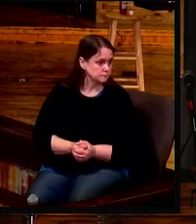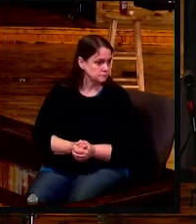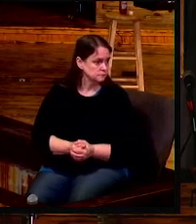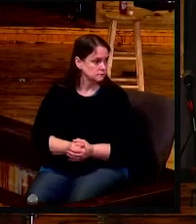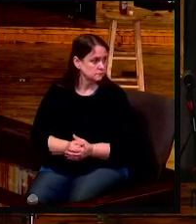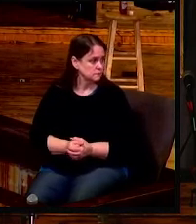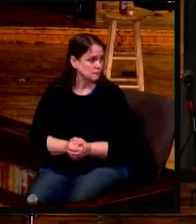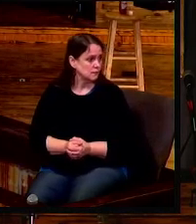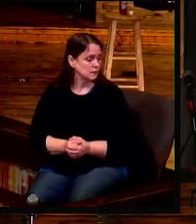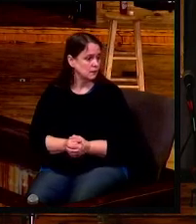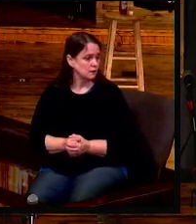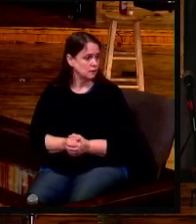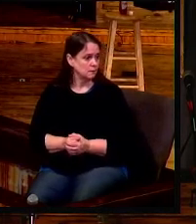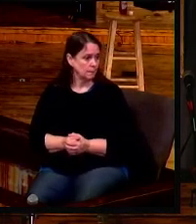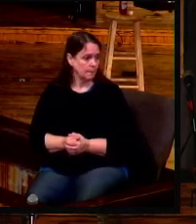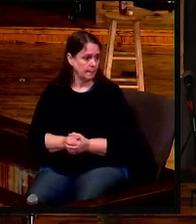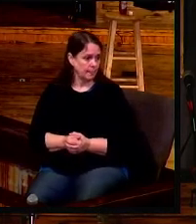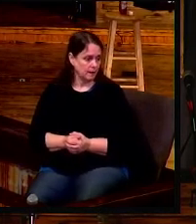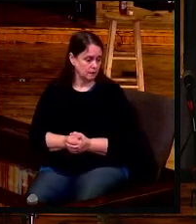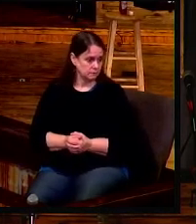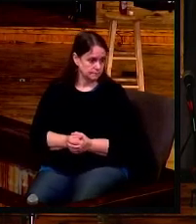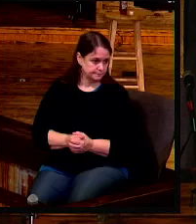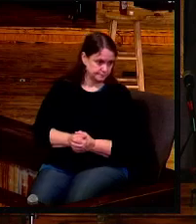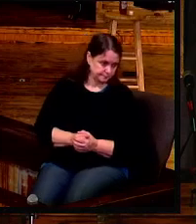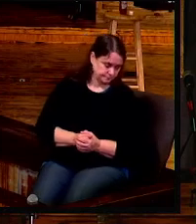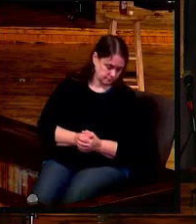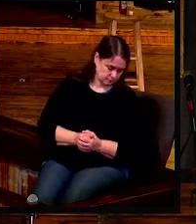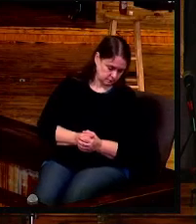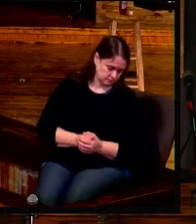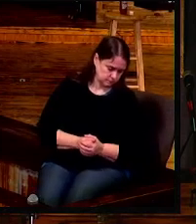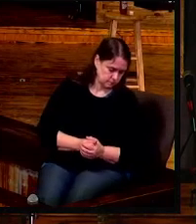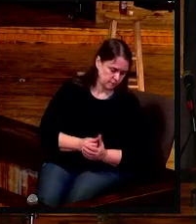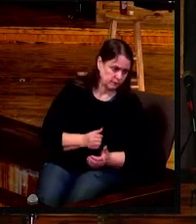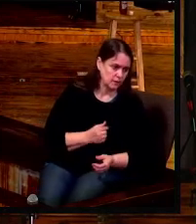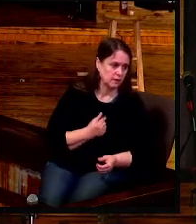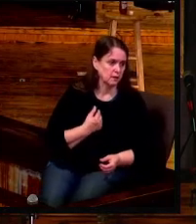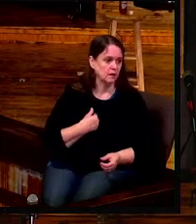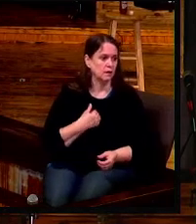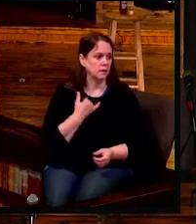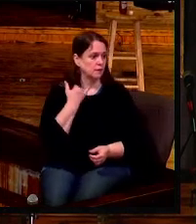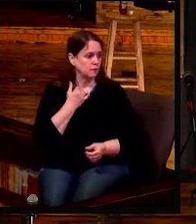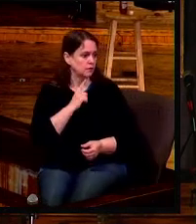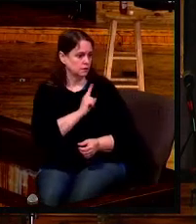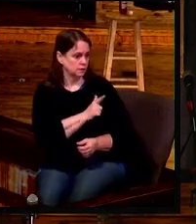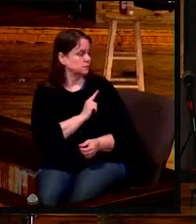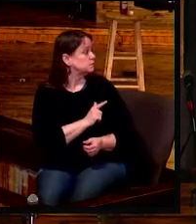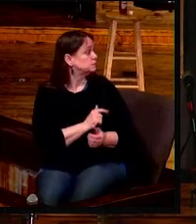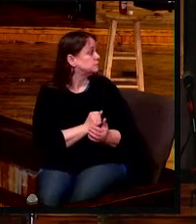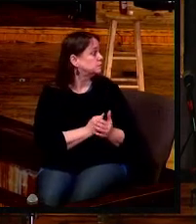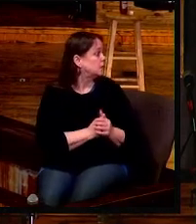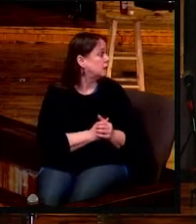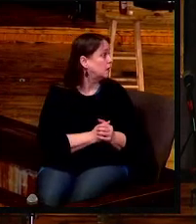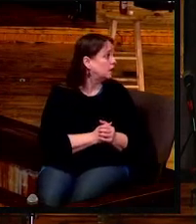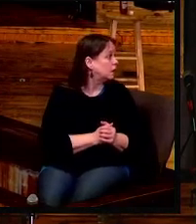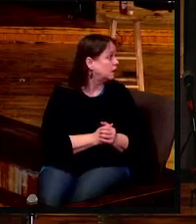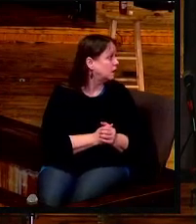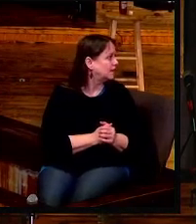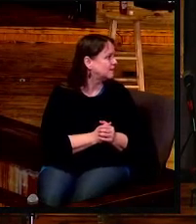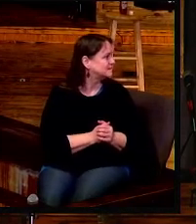If somebody walked up and introduced you and I together, and they told you before you got here that I was very unfriendly and